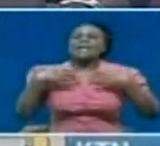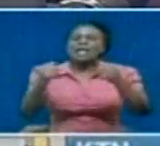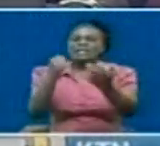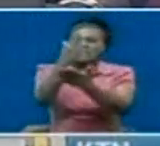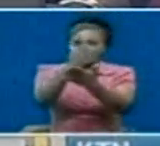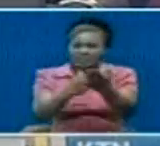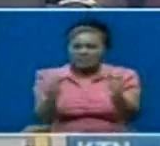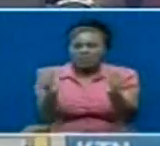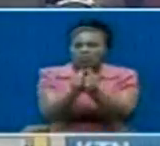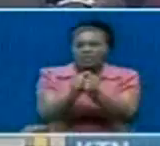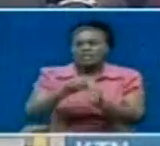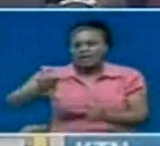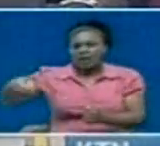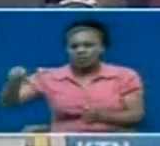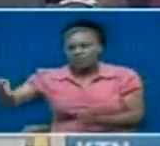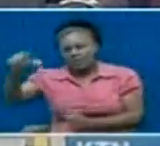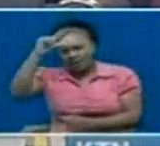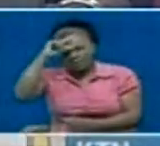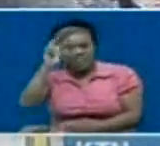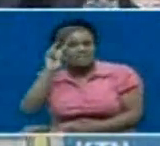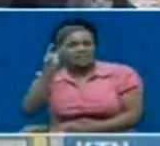the county government. Take a look.